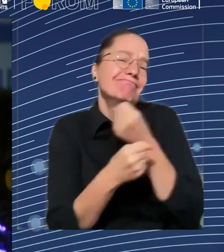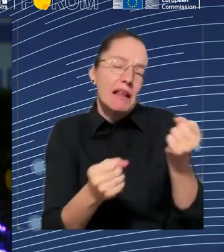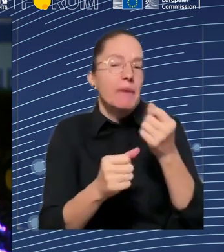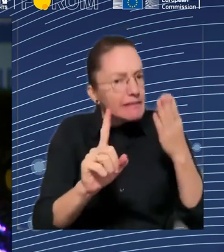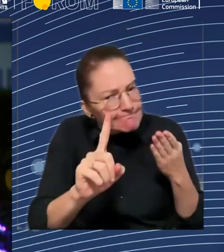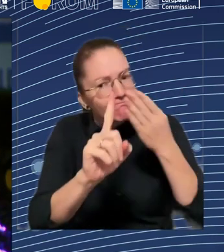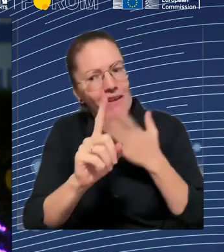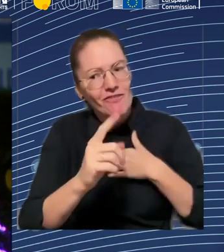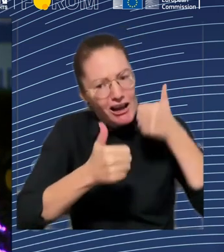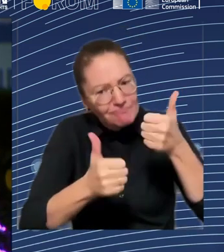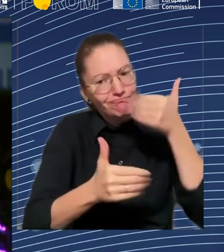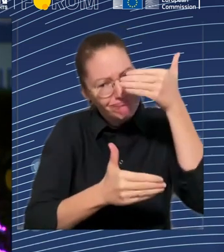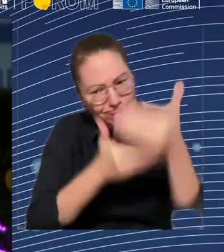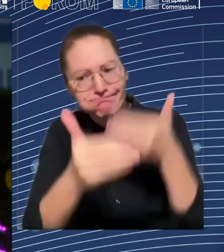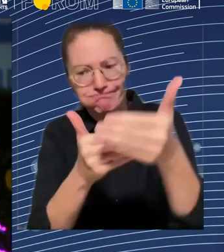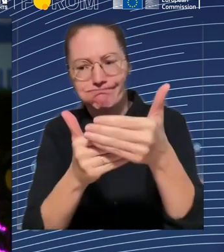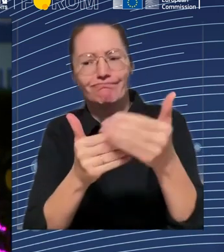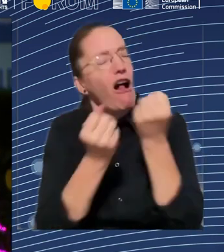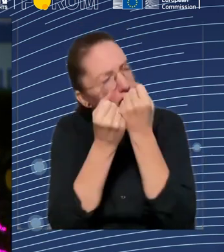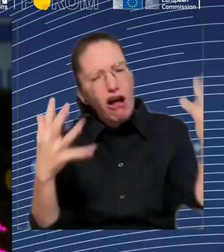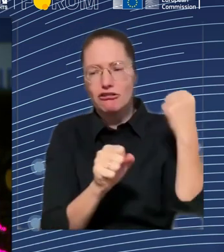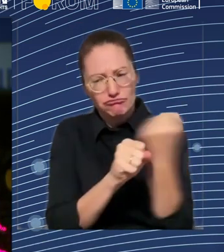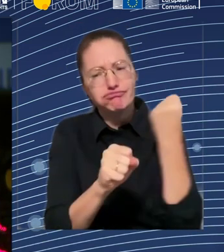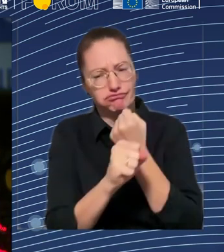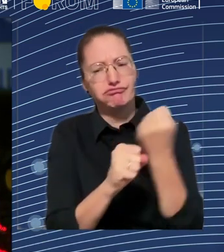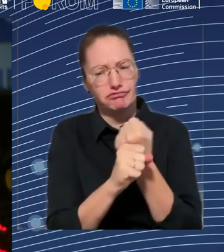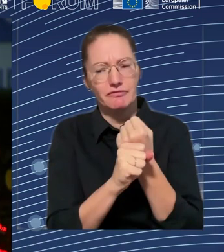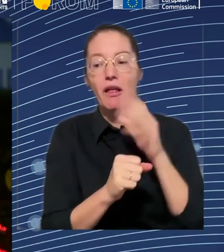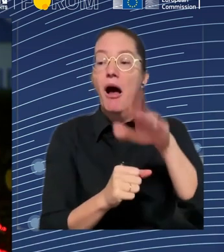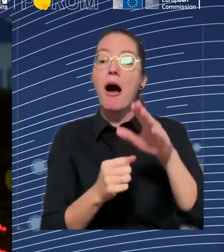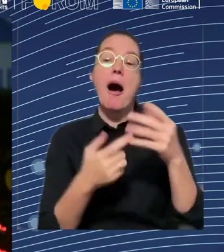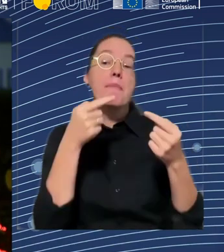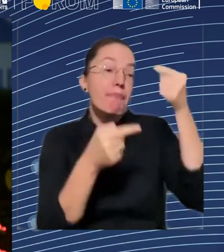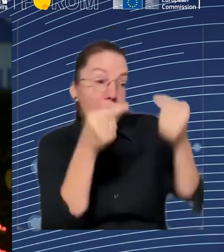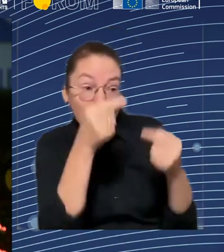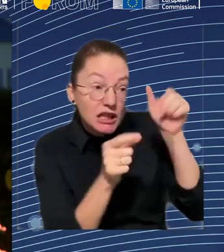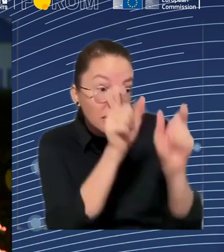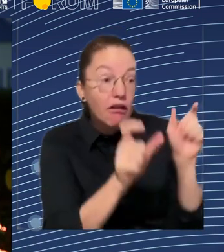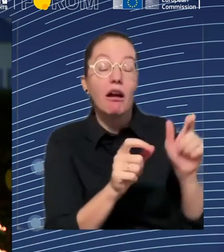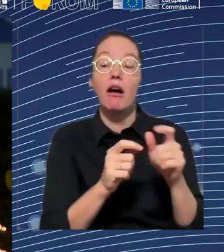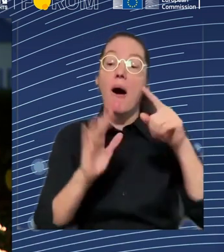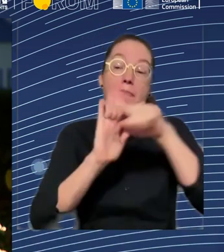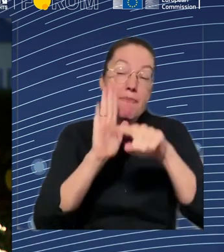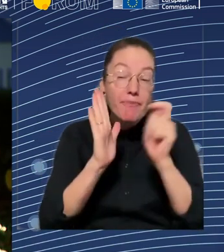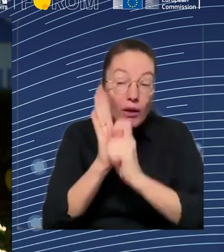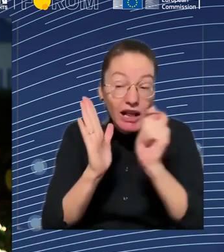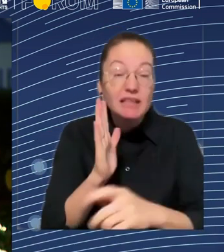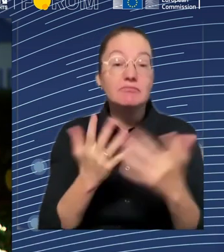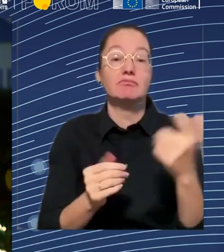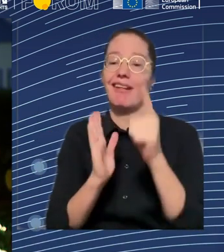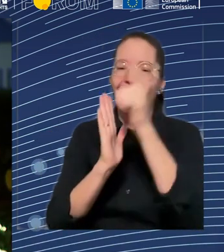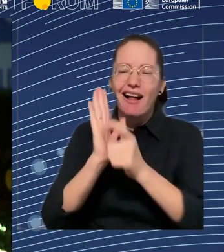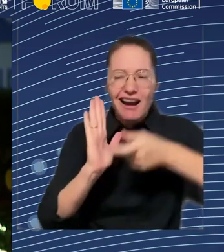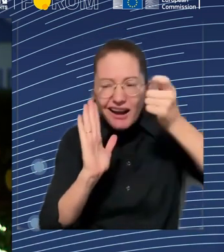the European people or the European states, we have decided to shoulder our responsibilities, and that is why I